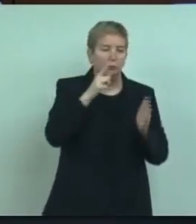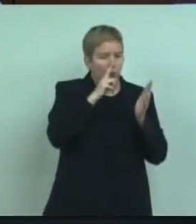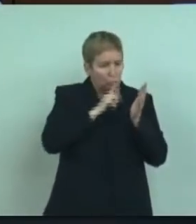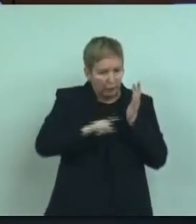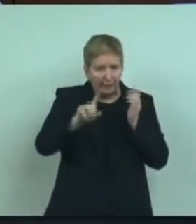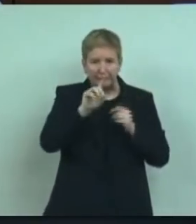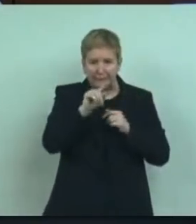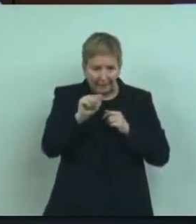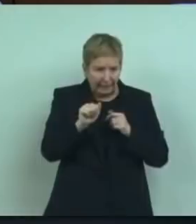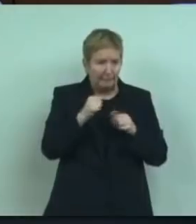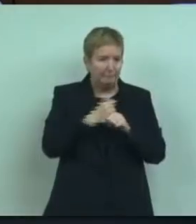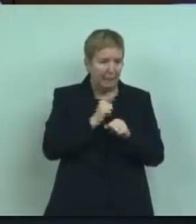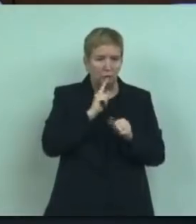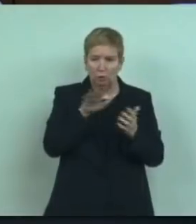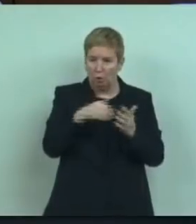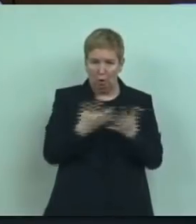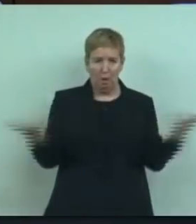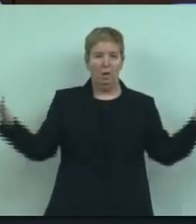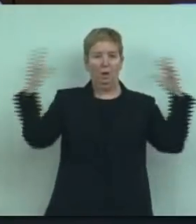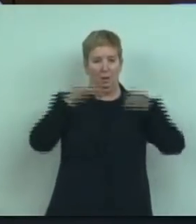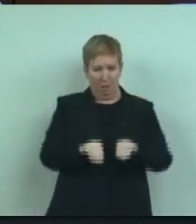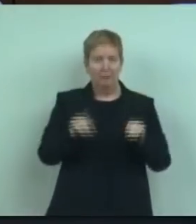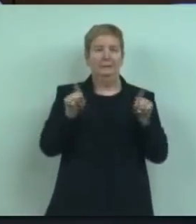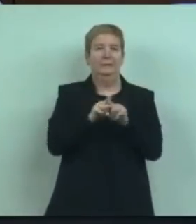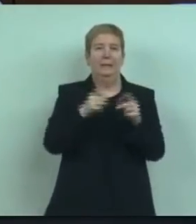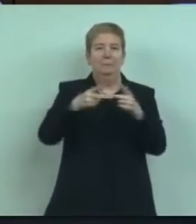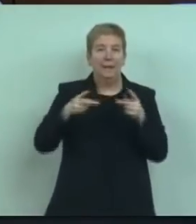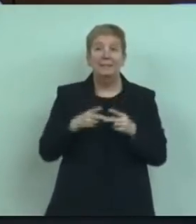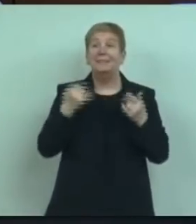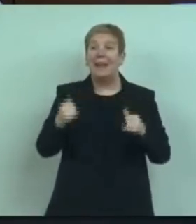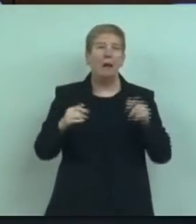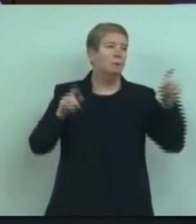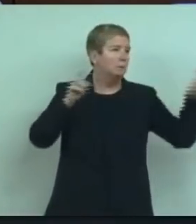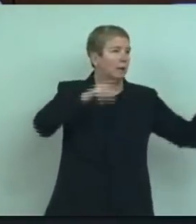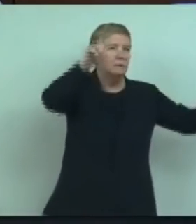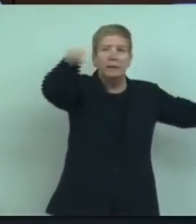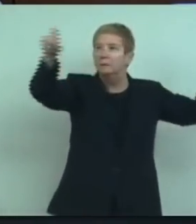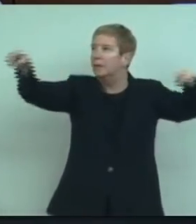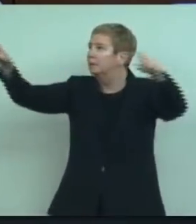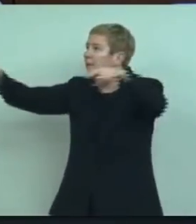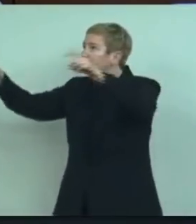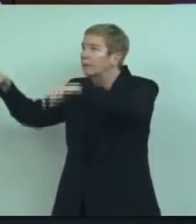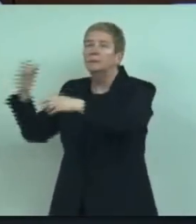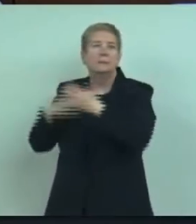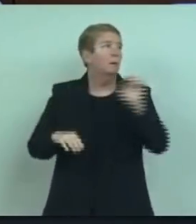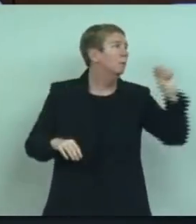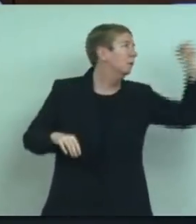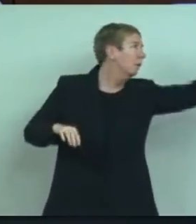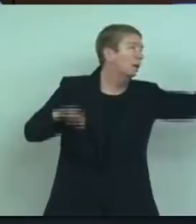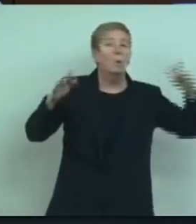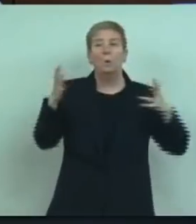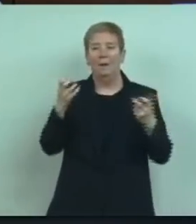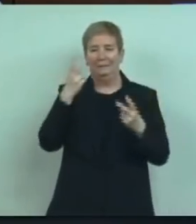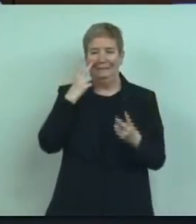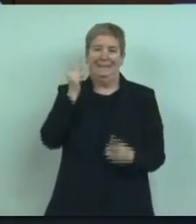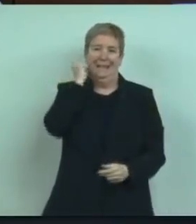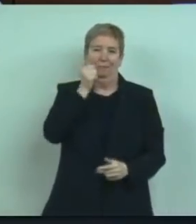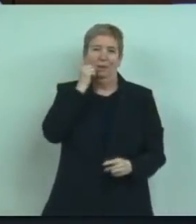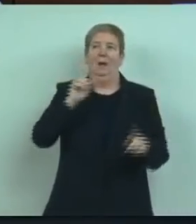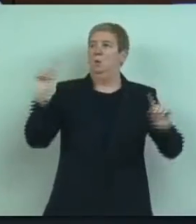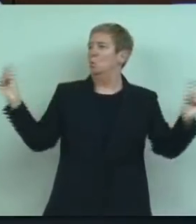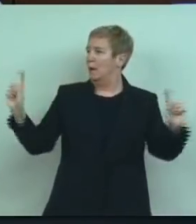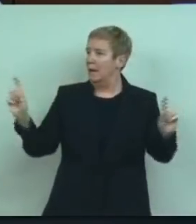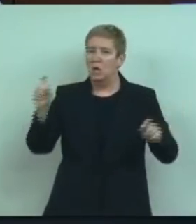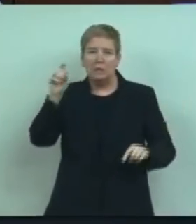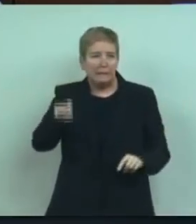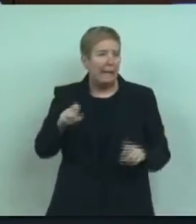are doing that uniformly, and we want to see how many tests are run, where they're run every single day, how